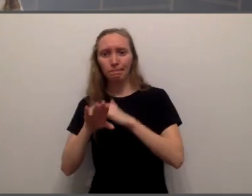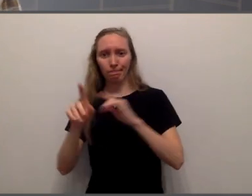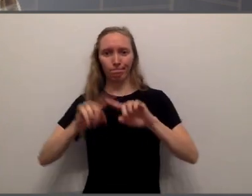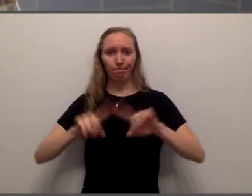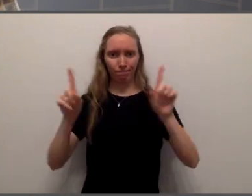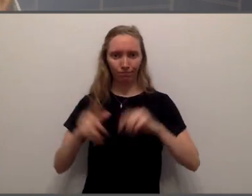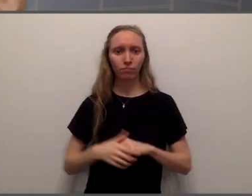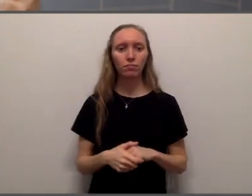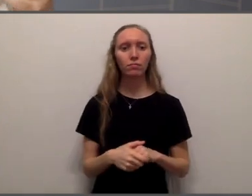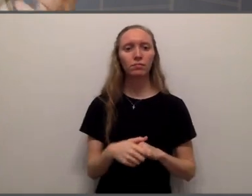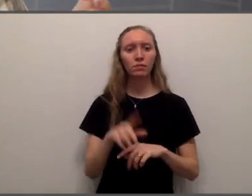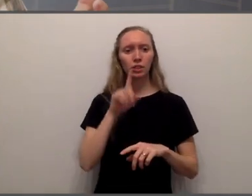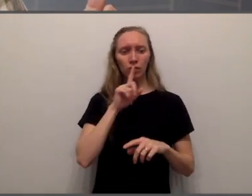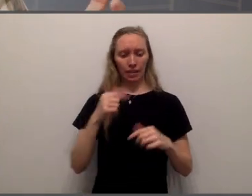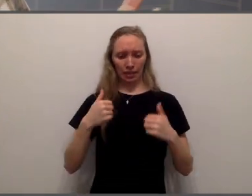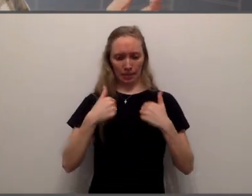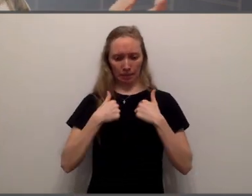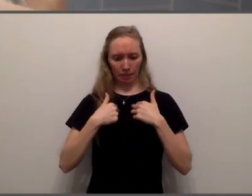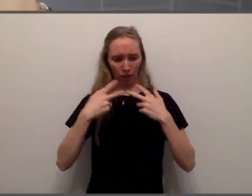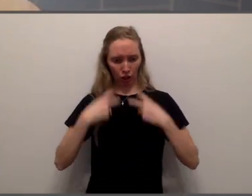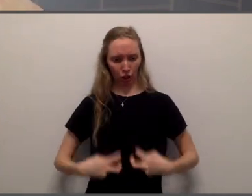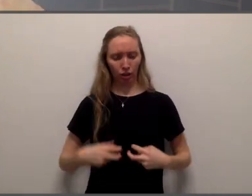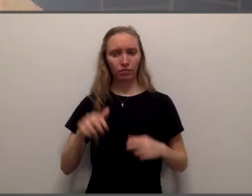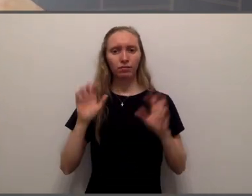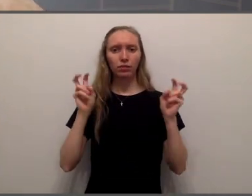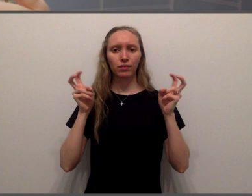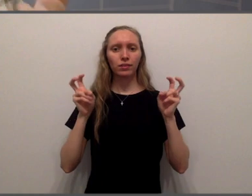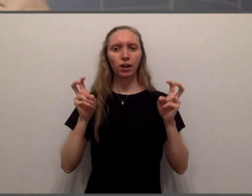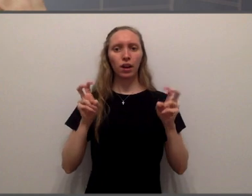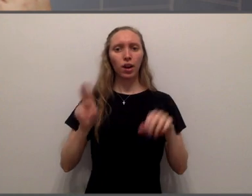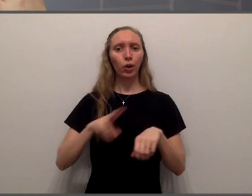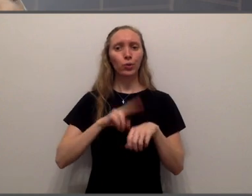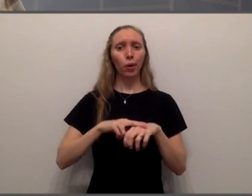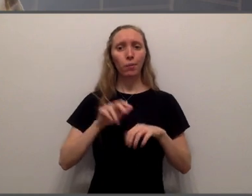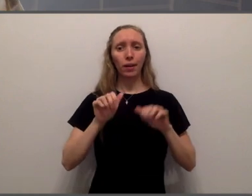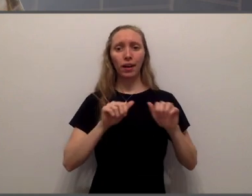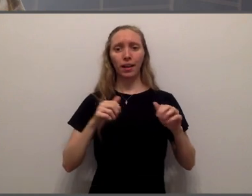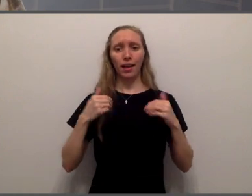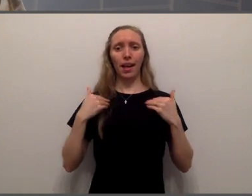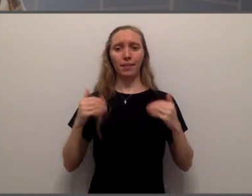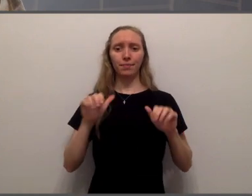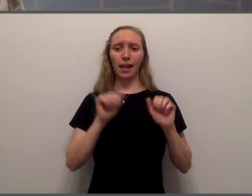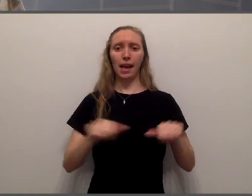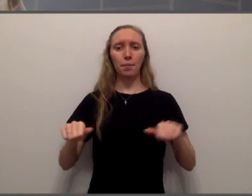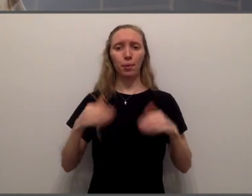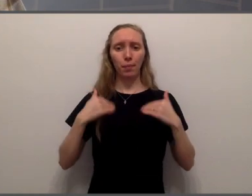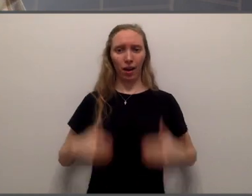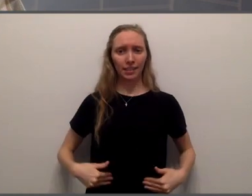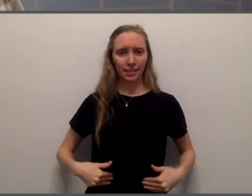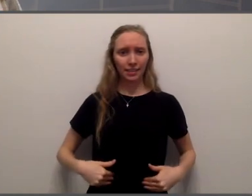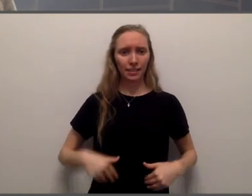relate to others, but rather we want to pull everyone close and learn from one another in new ways.